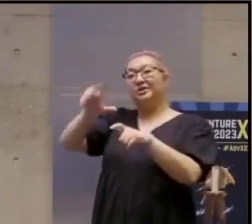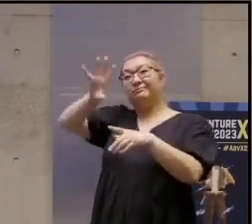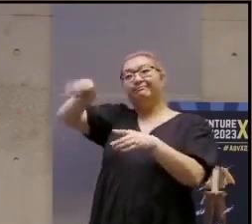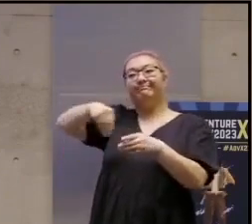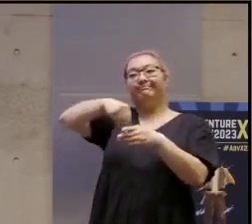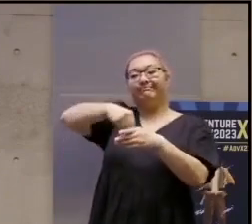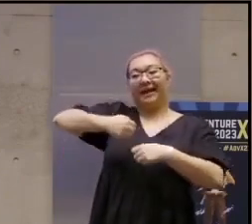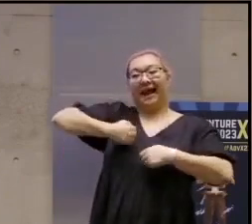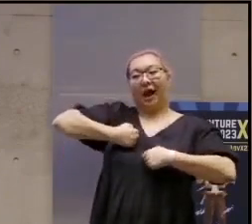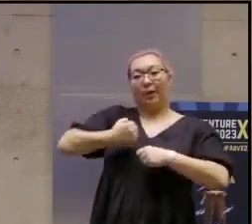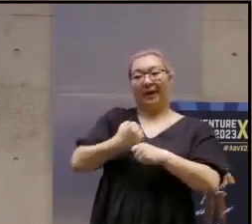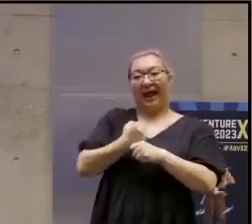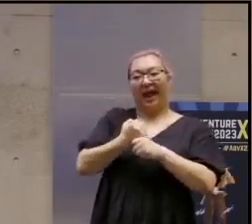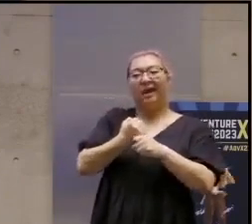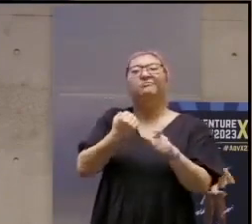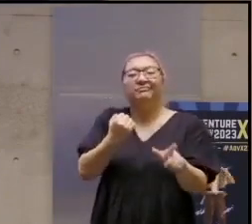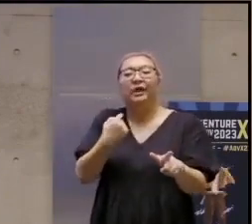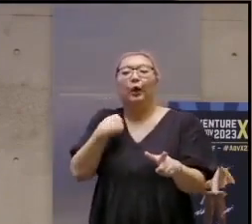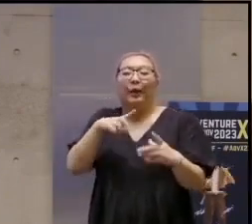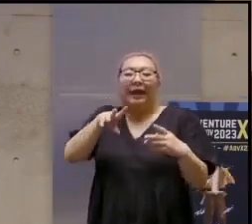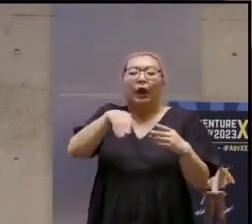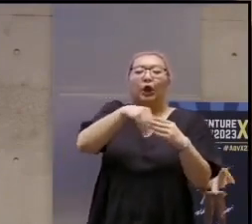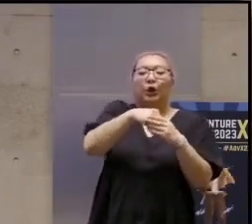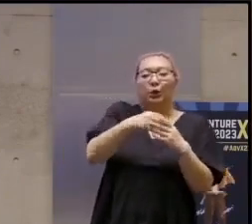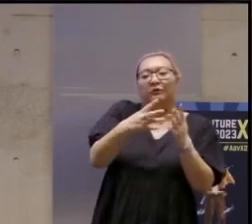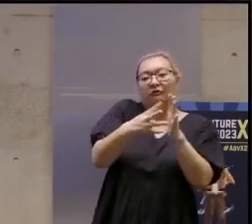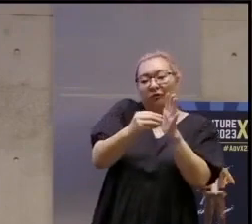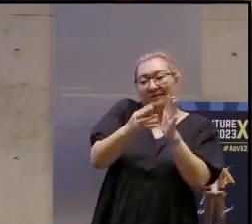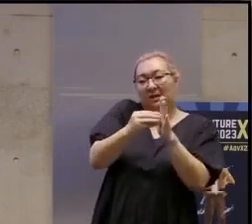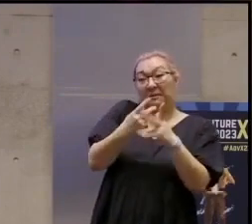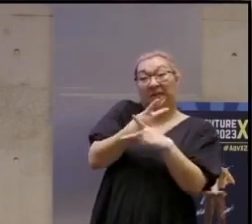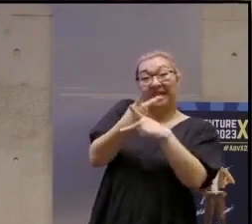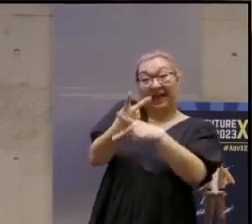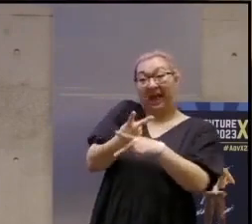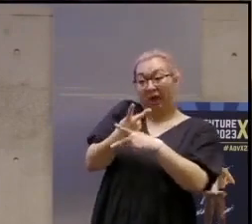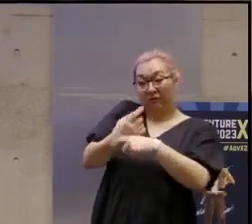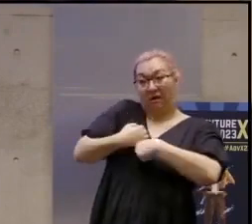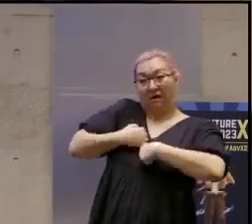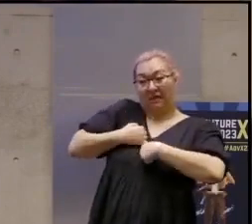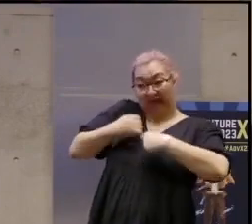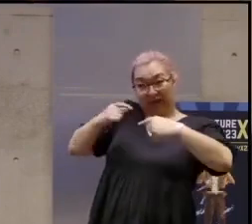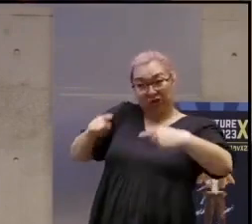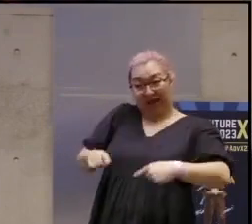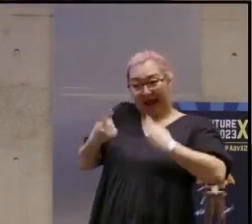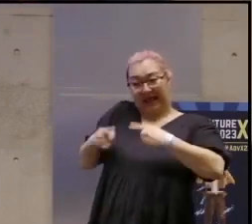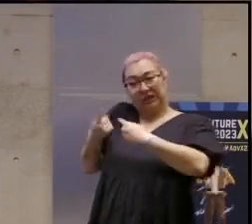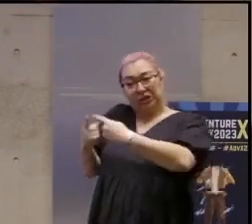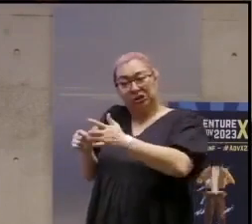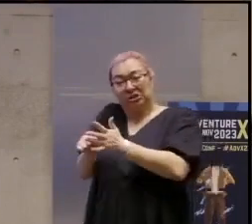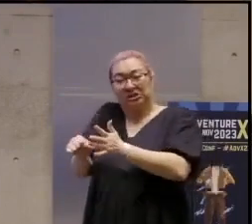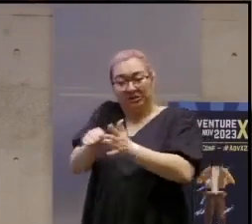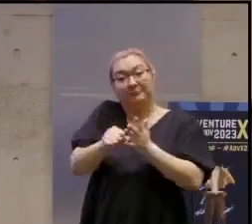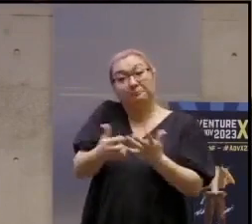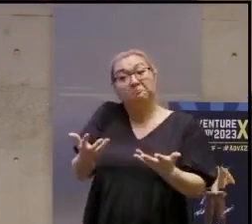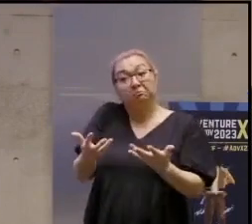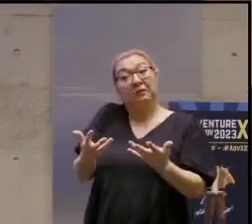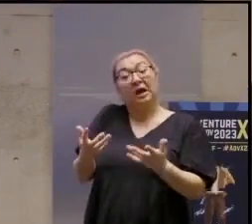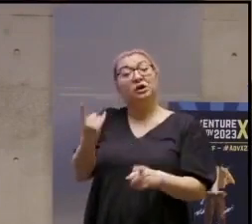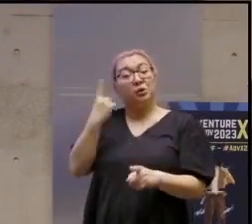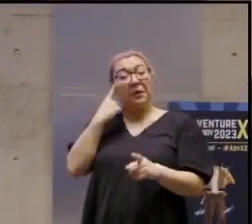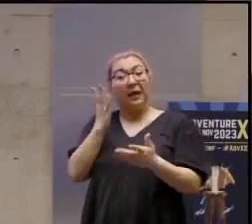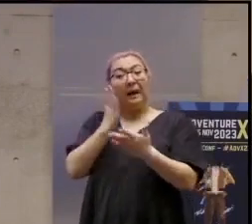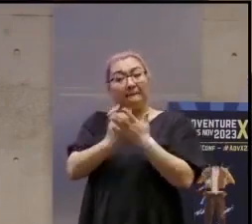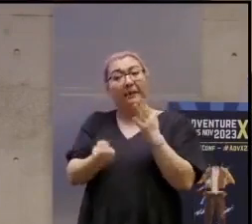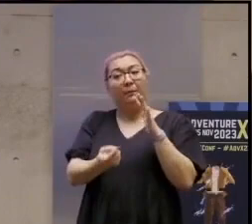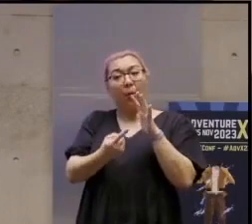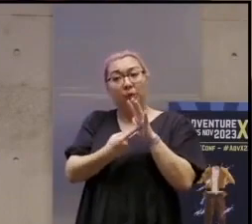the carers would have had and the disappointments, and also the personal toll on the carers. So I think it's fair to represent it and